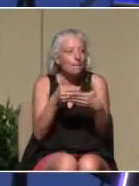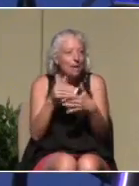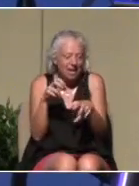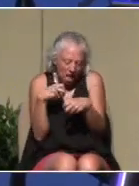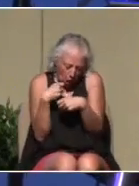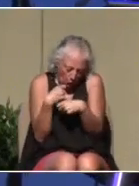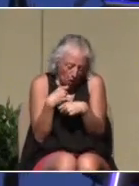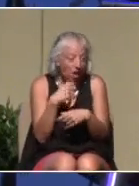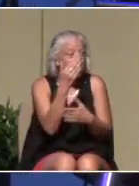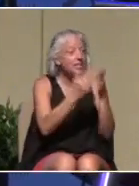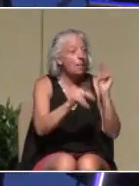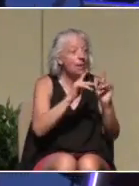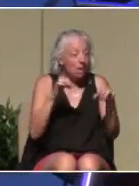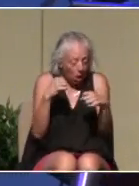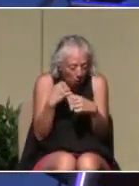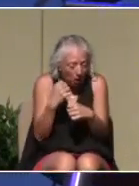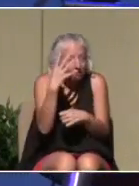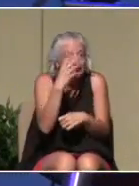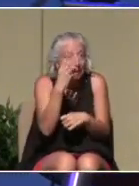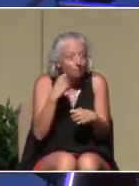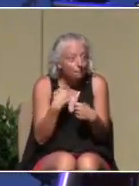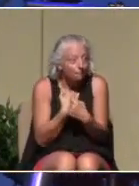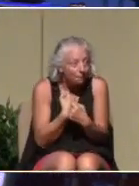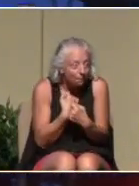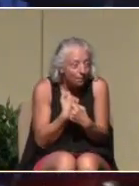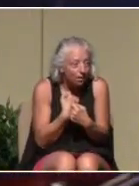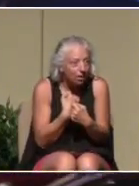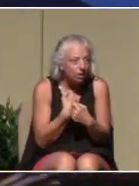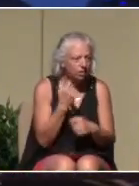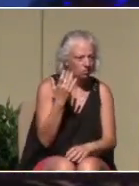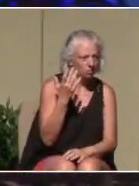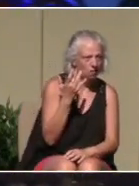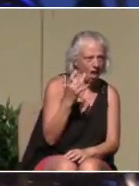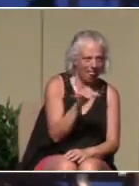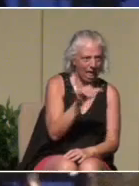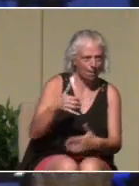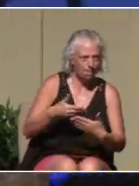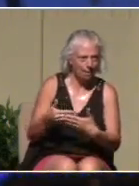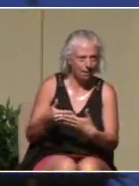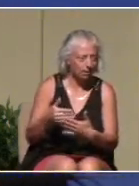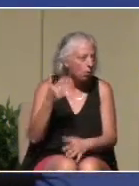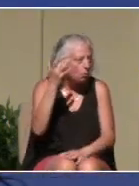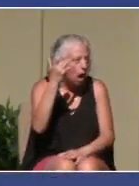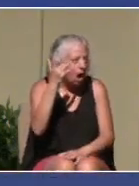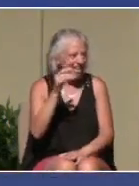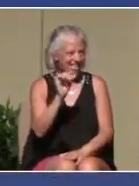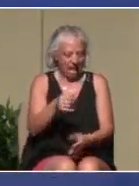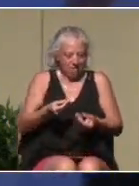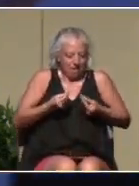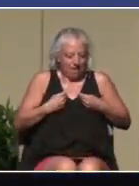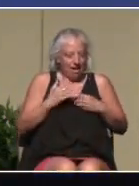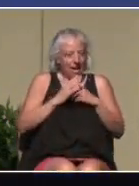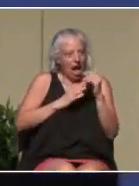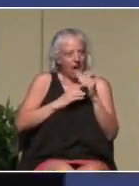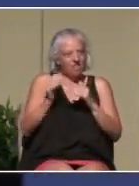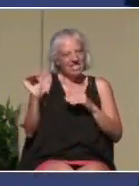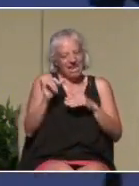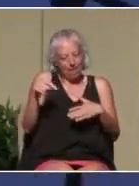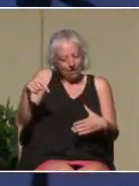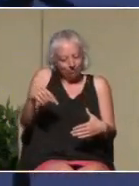people sleep in a fetal position. Why? It gives us the comfort of the womb, and God's mercy